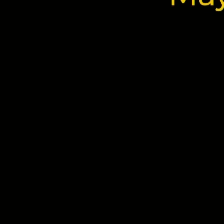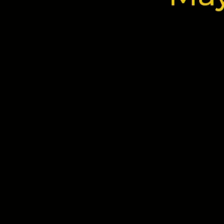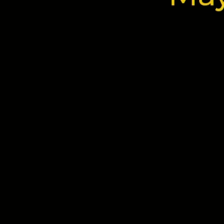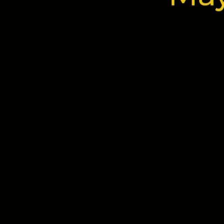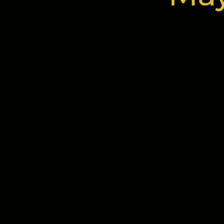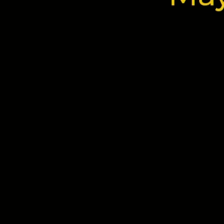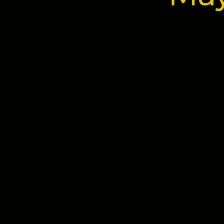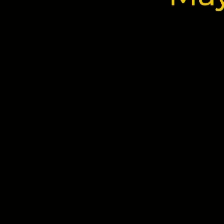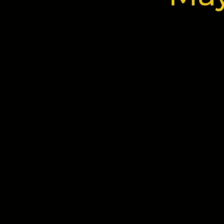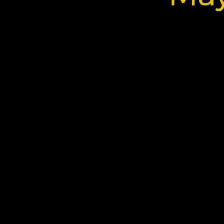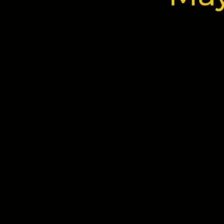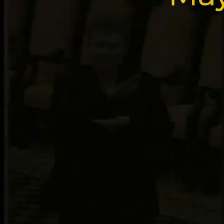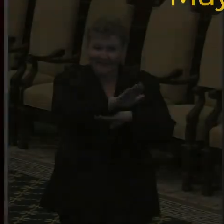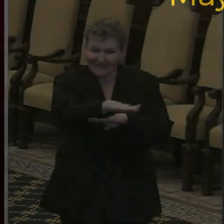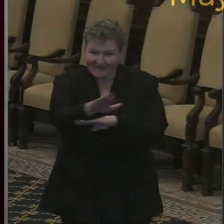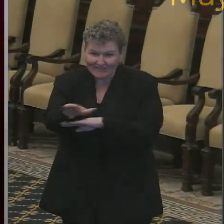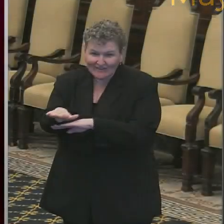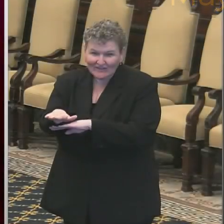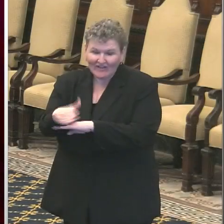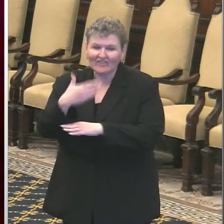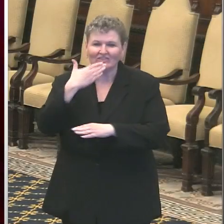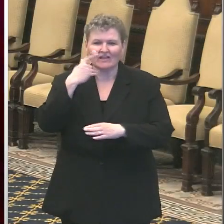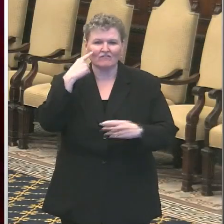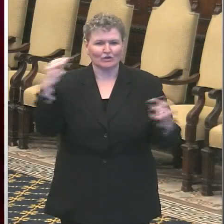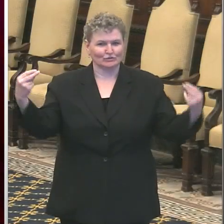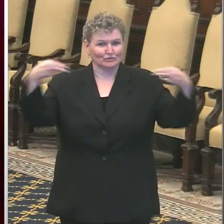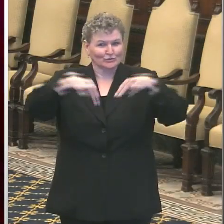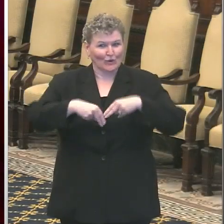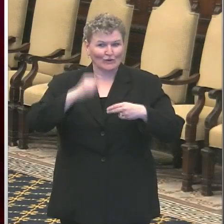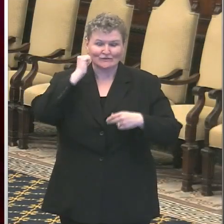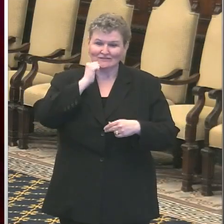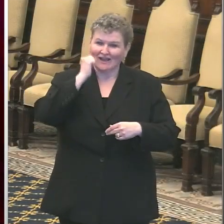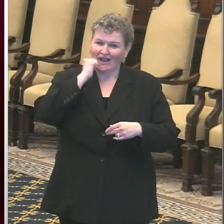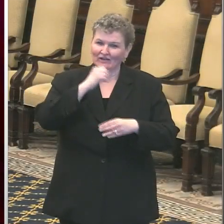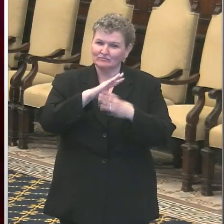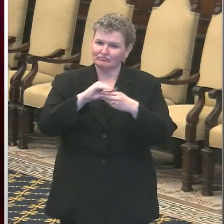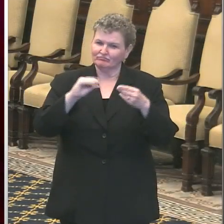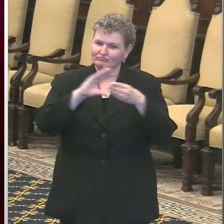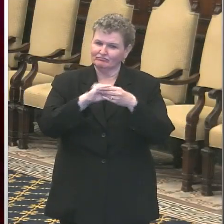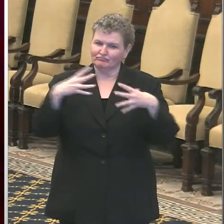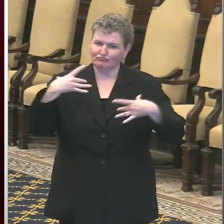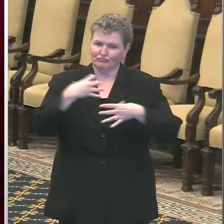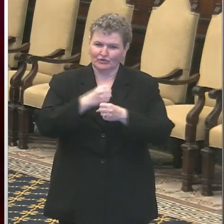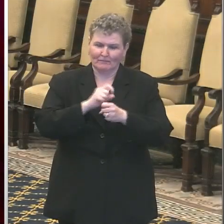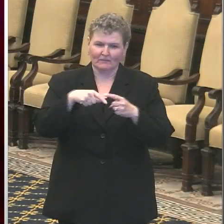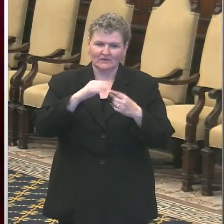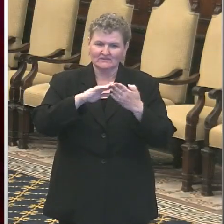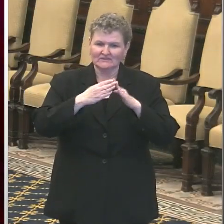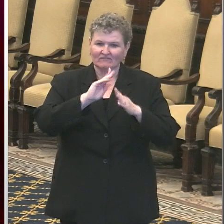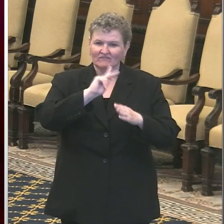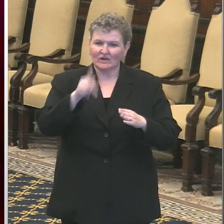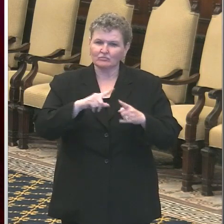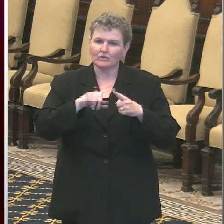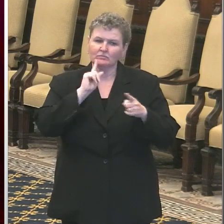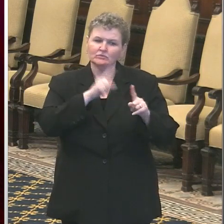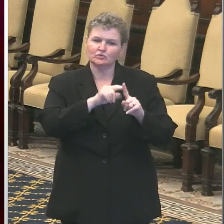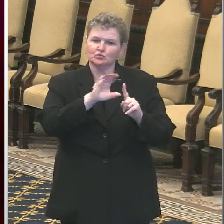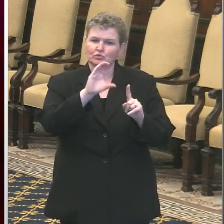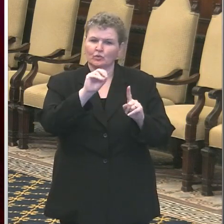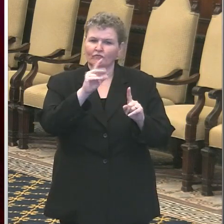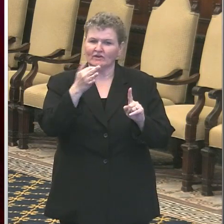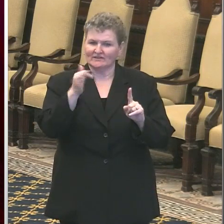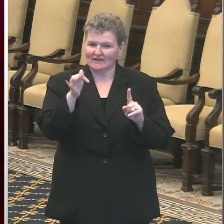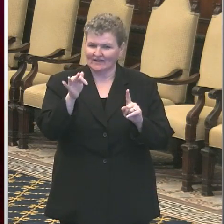Okay, good afternoon, and thank you for joining the daily briefing on the City of Philadelphia's response to COVID-19. Our speakers are